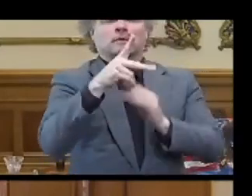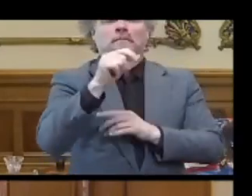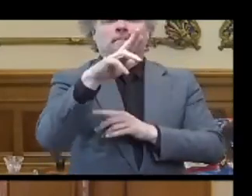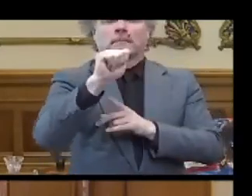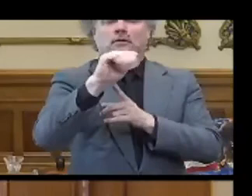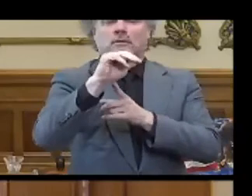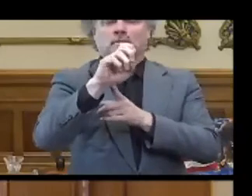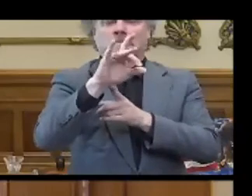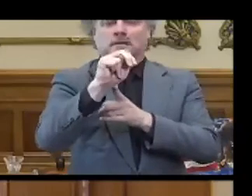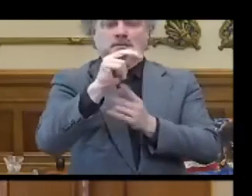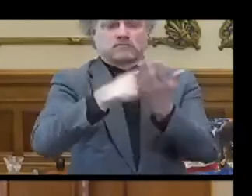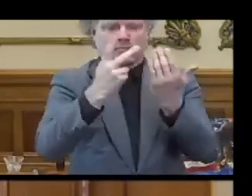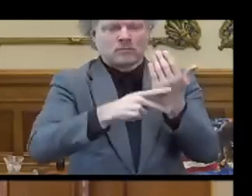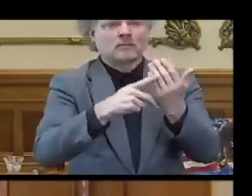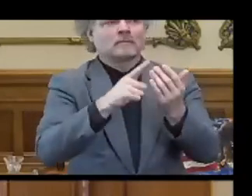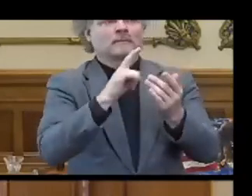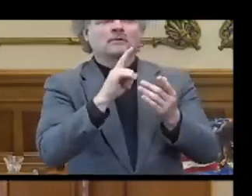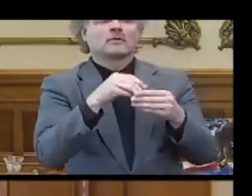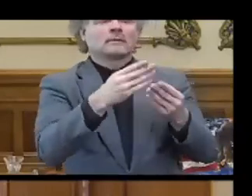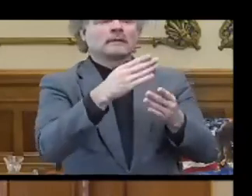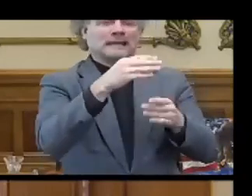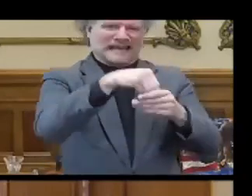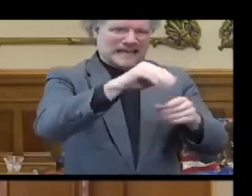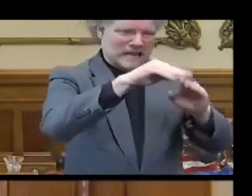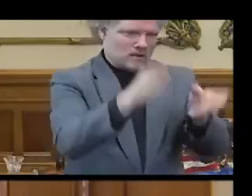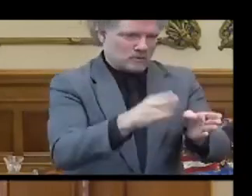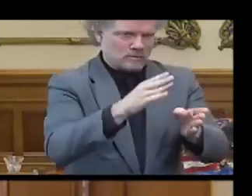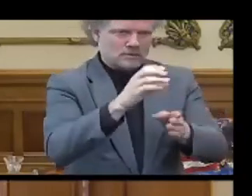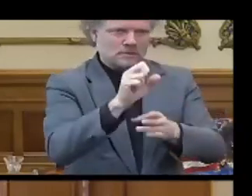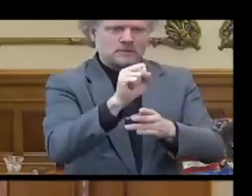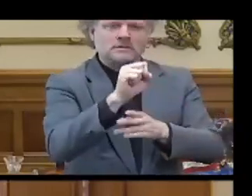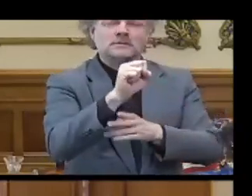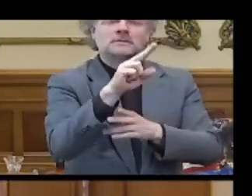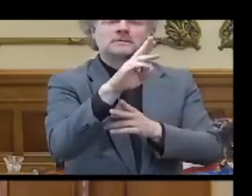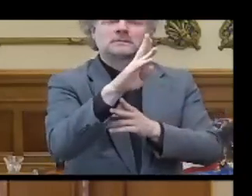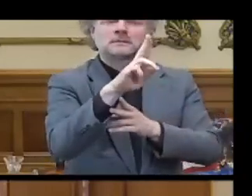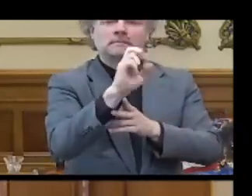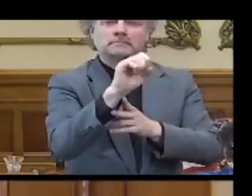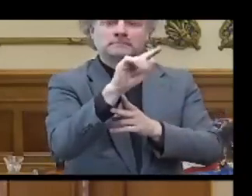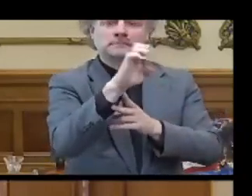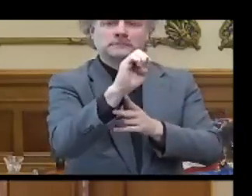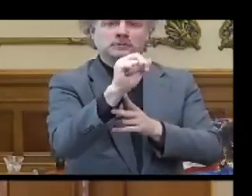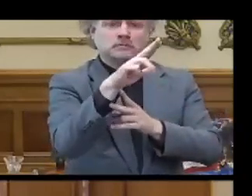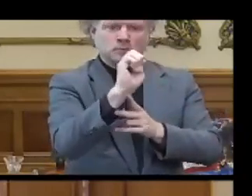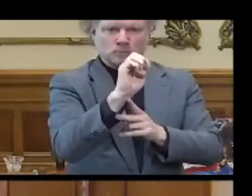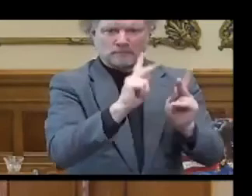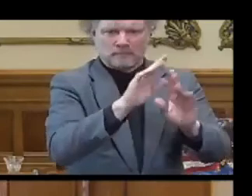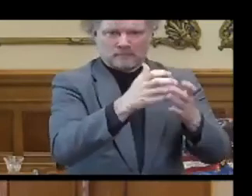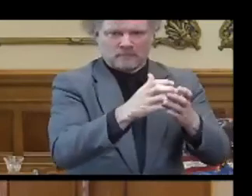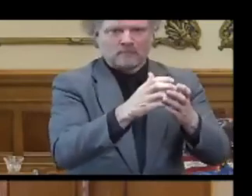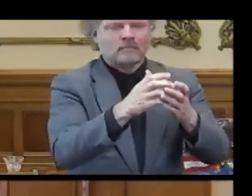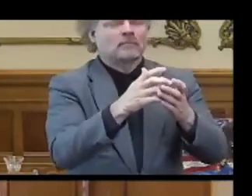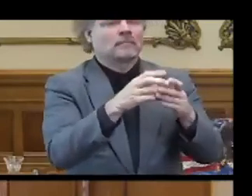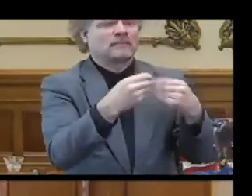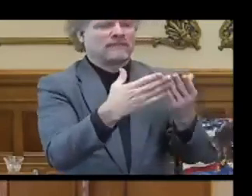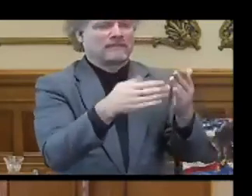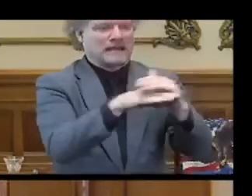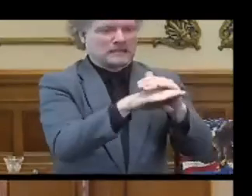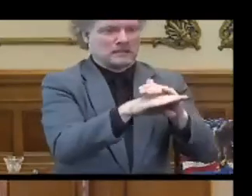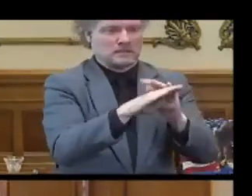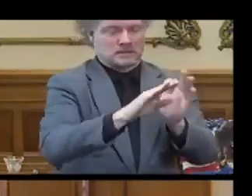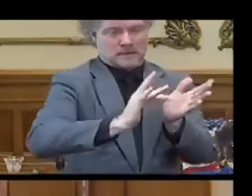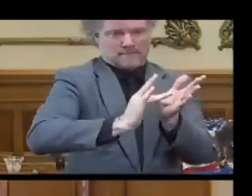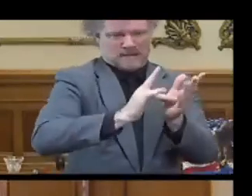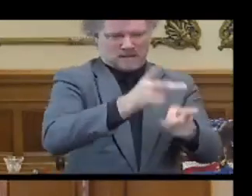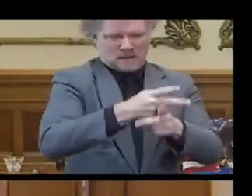to deliver in-home substance abuse care to folks, to expand access to medical care